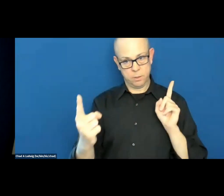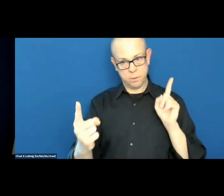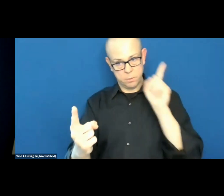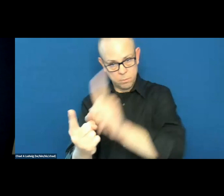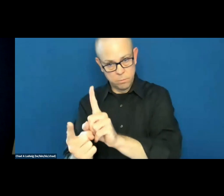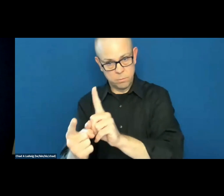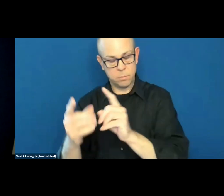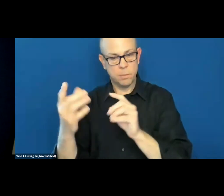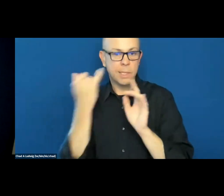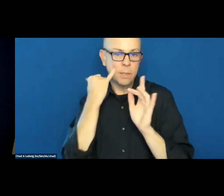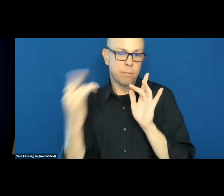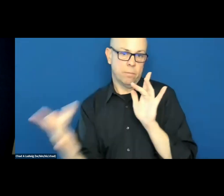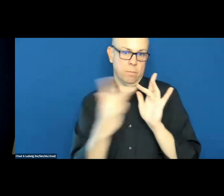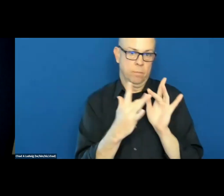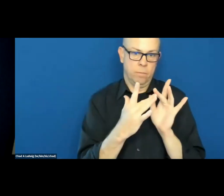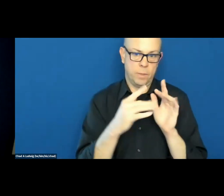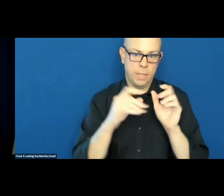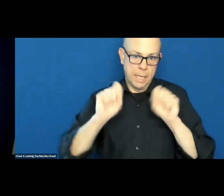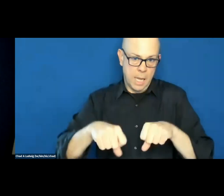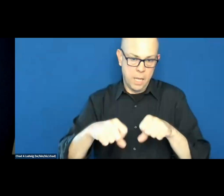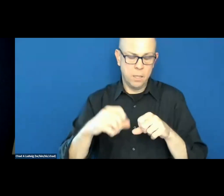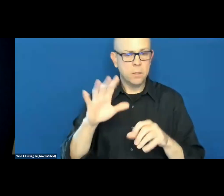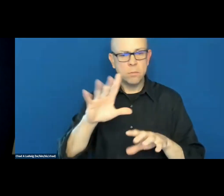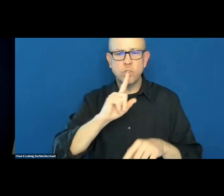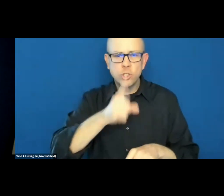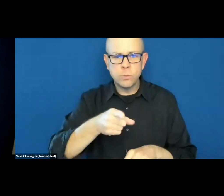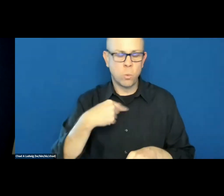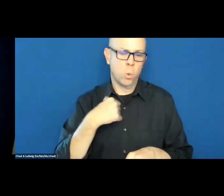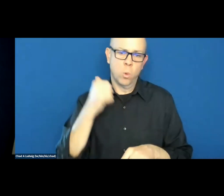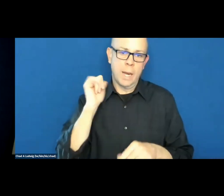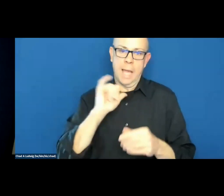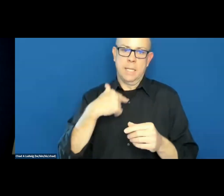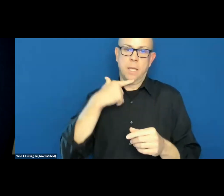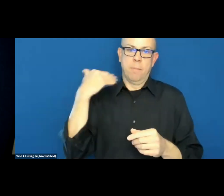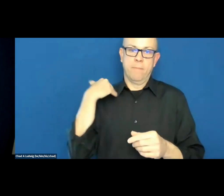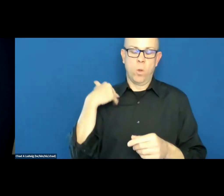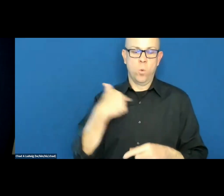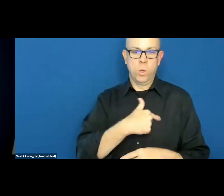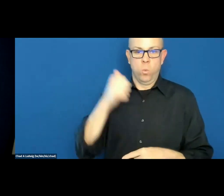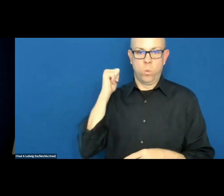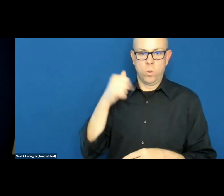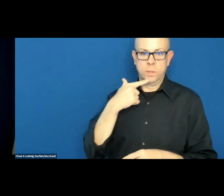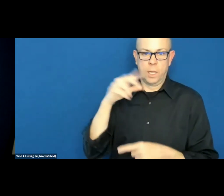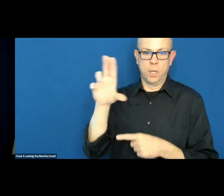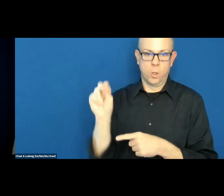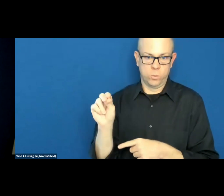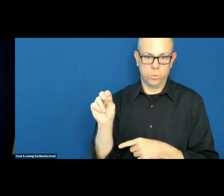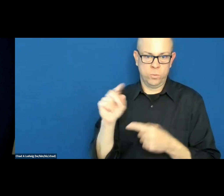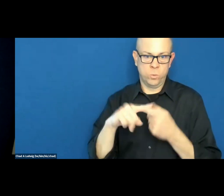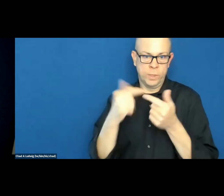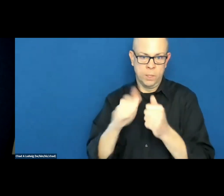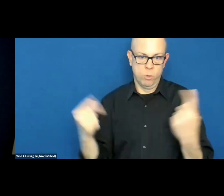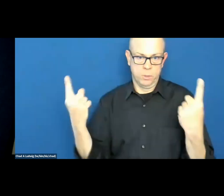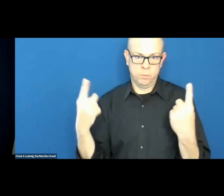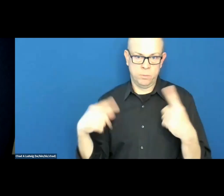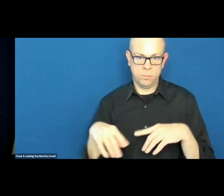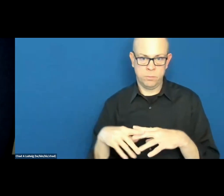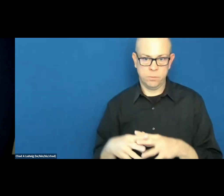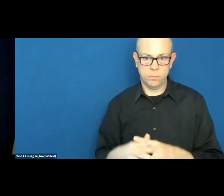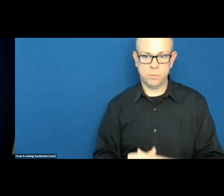to go and meet them at their place of incarceration? Or should they contact you, or can they contact you, or